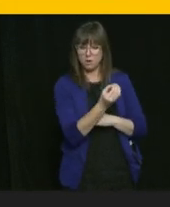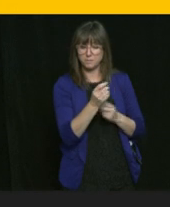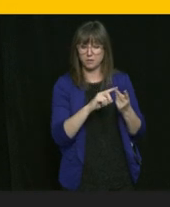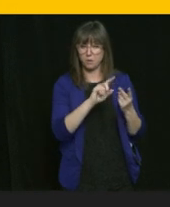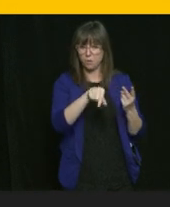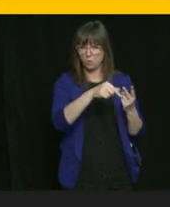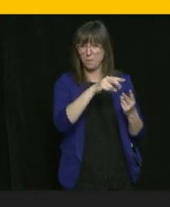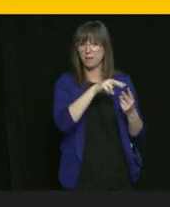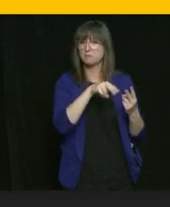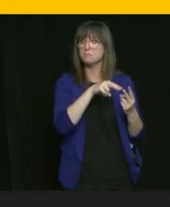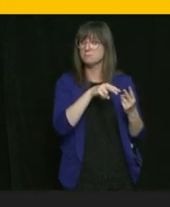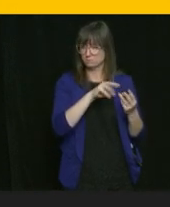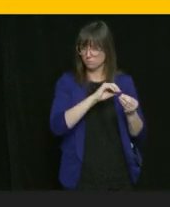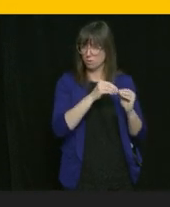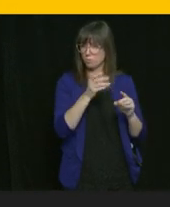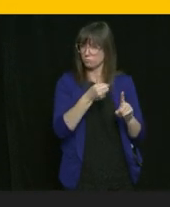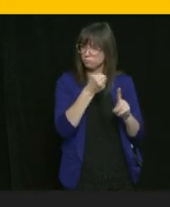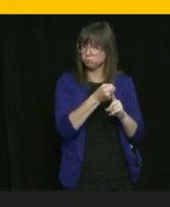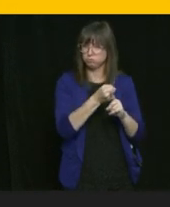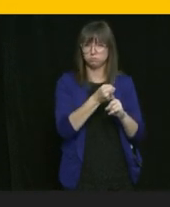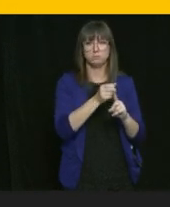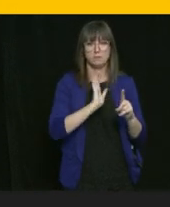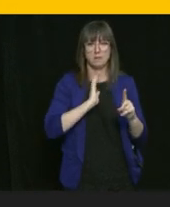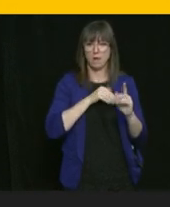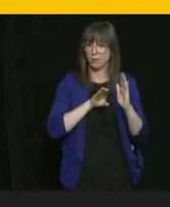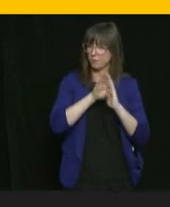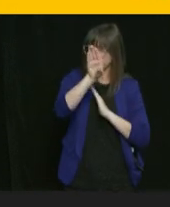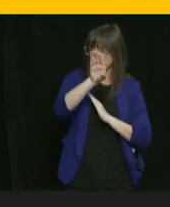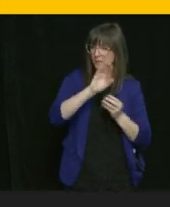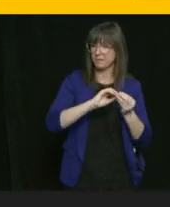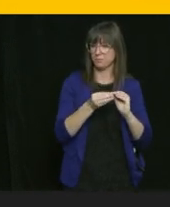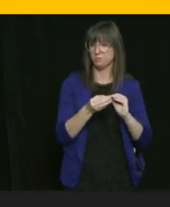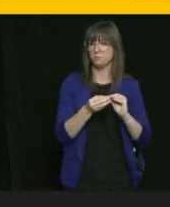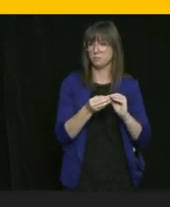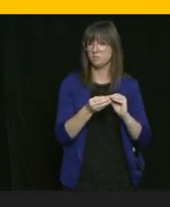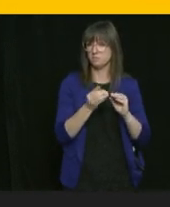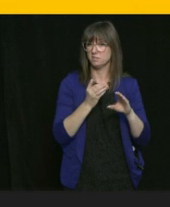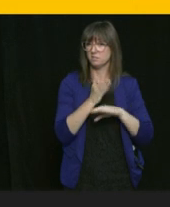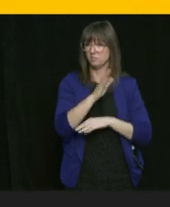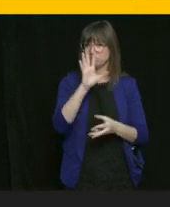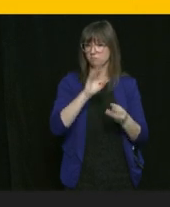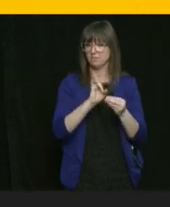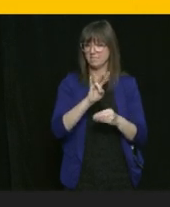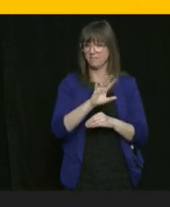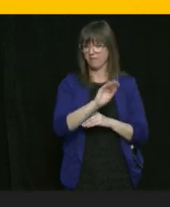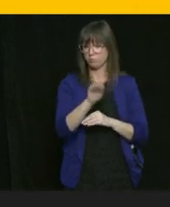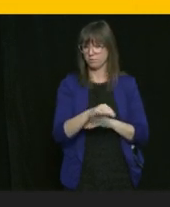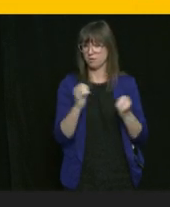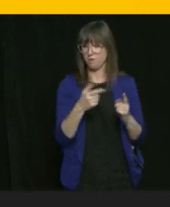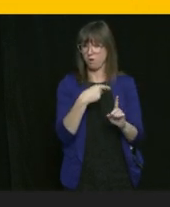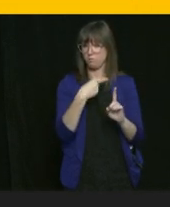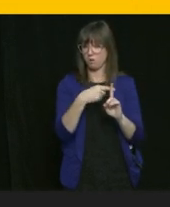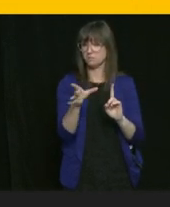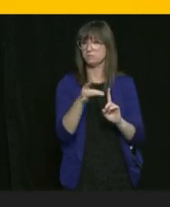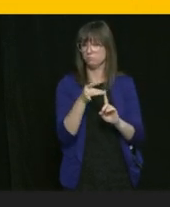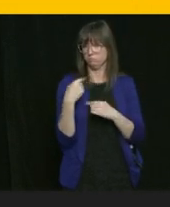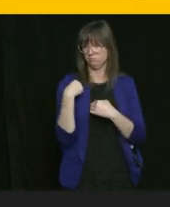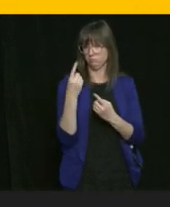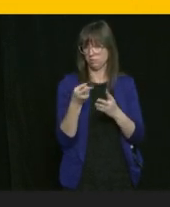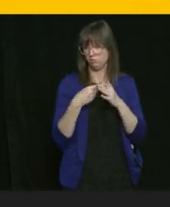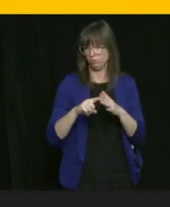numbers significantly impact the national curve, accounting for over 75% of all cases reported since the beginning